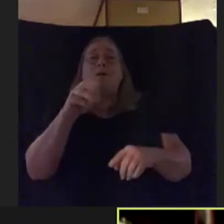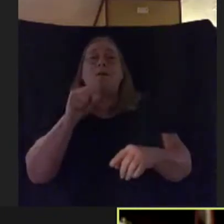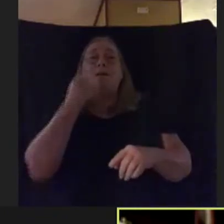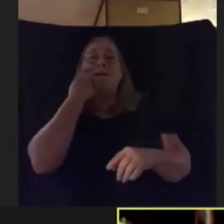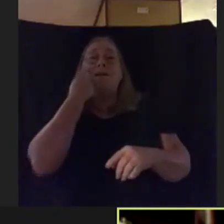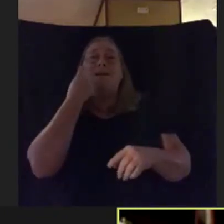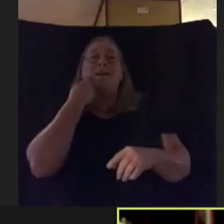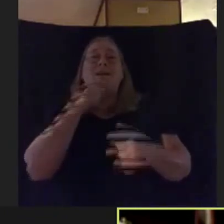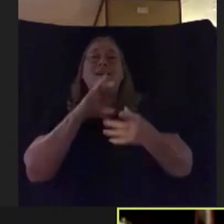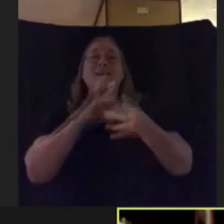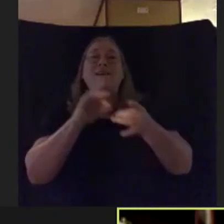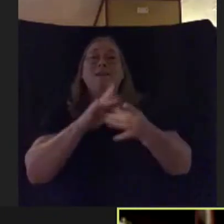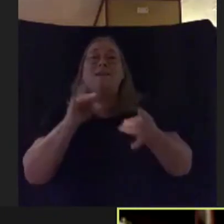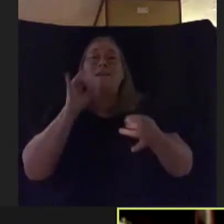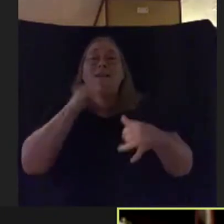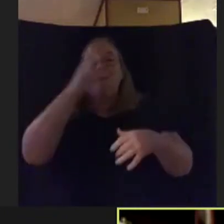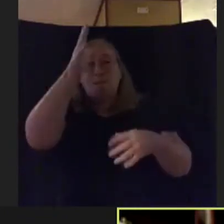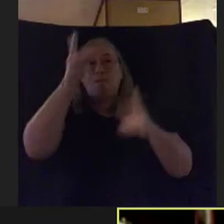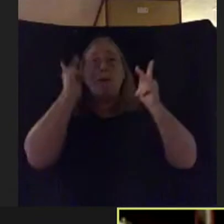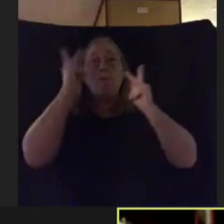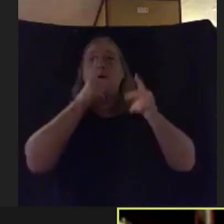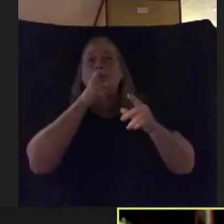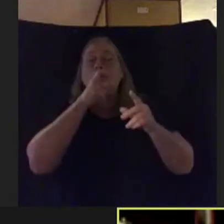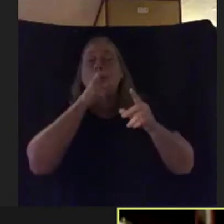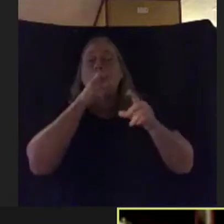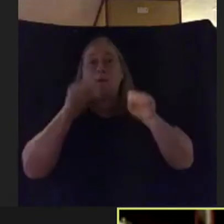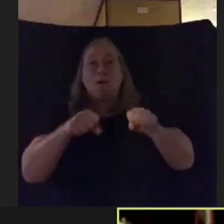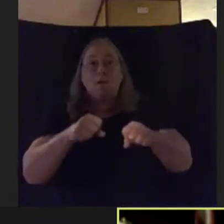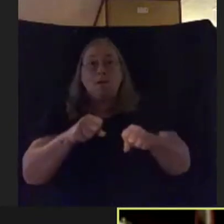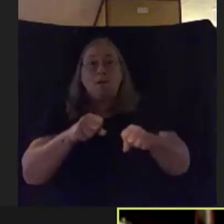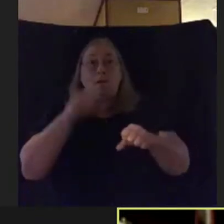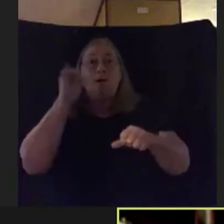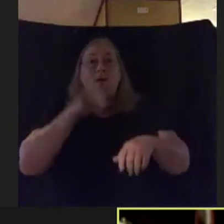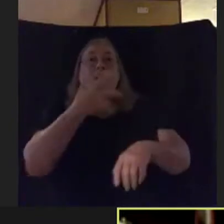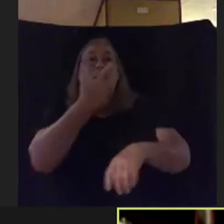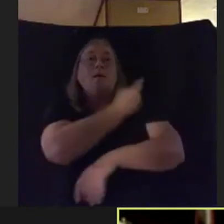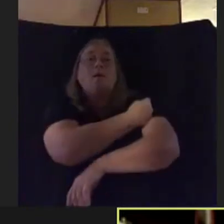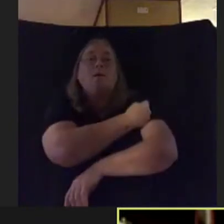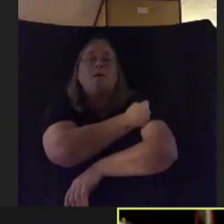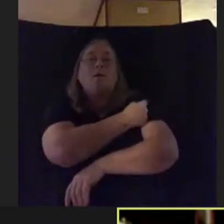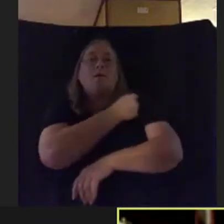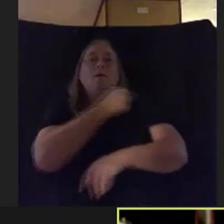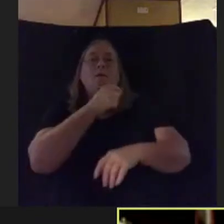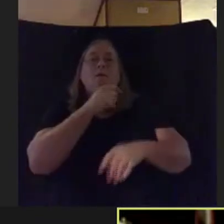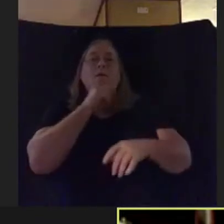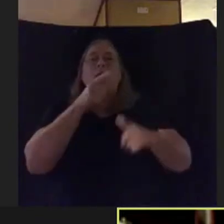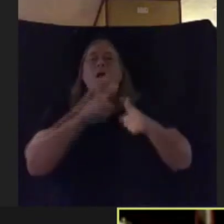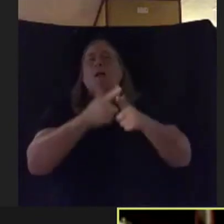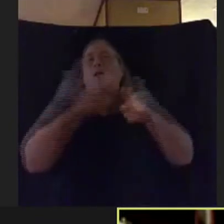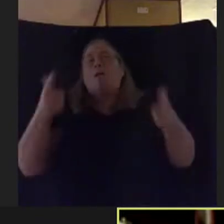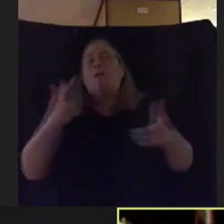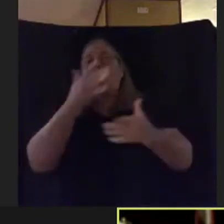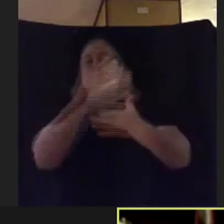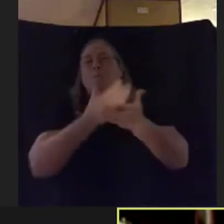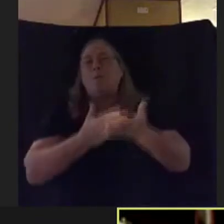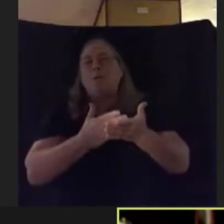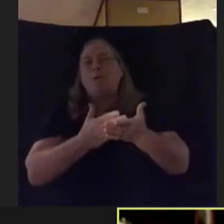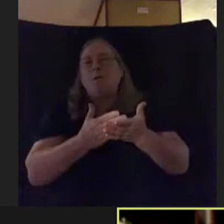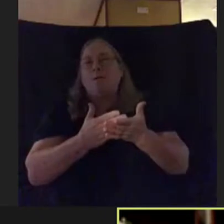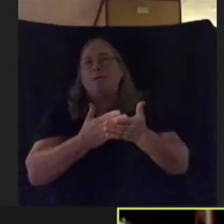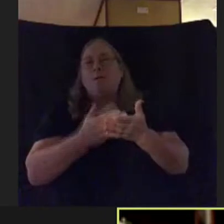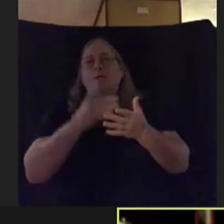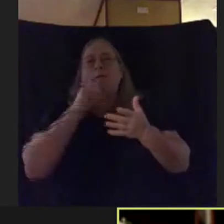folks that are eligible now for vaccine, that does encompass a very large proportion of